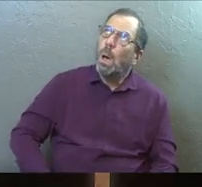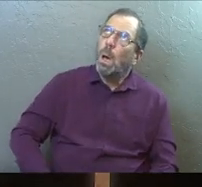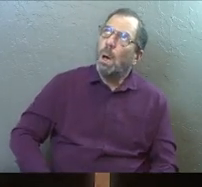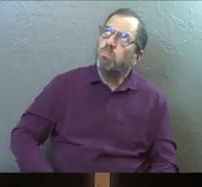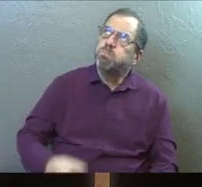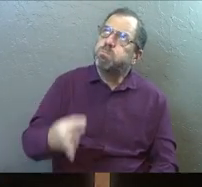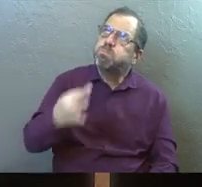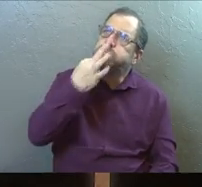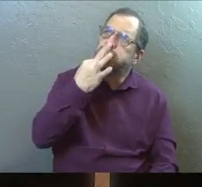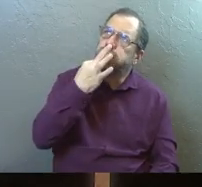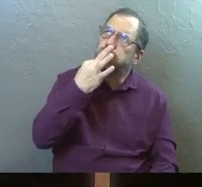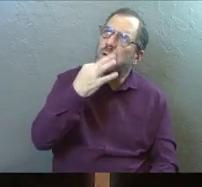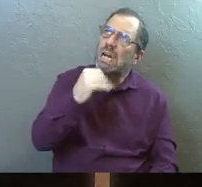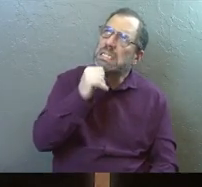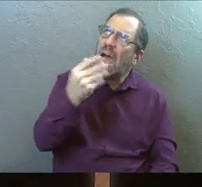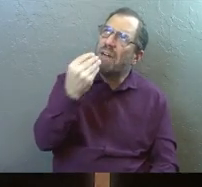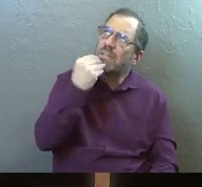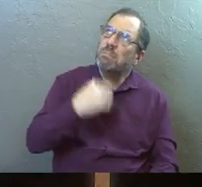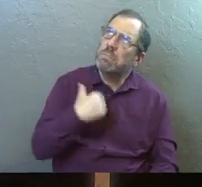feed me right now?